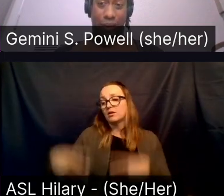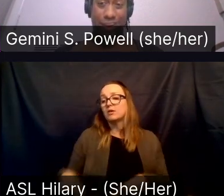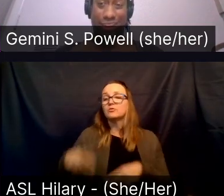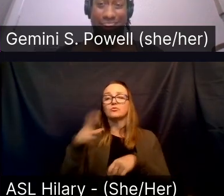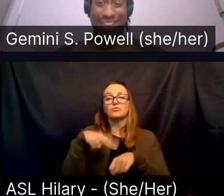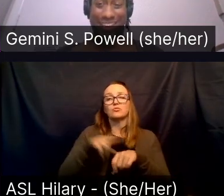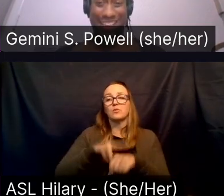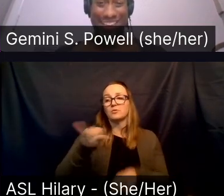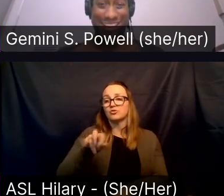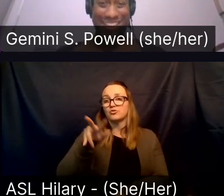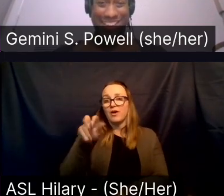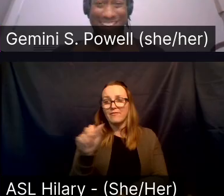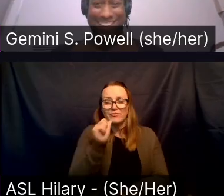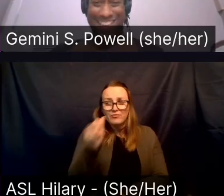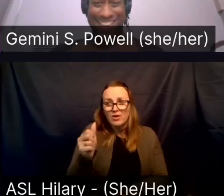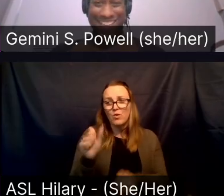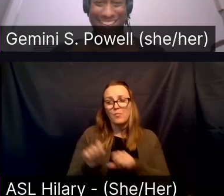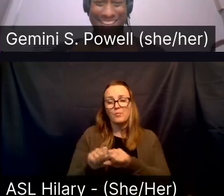it at a point.